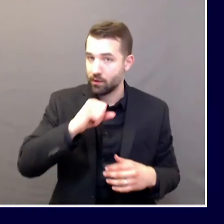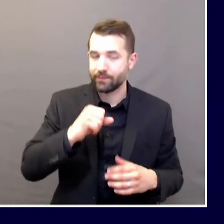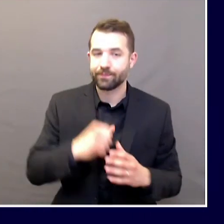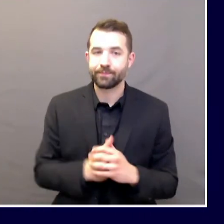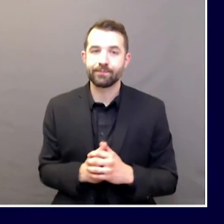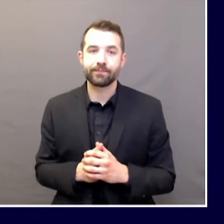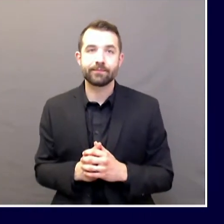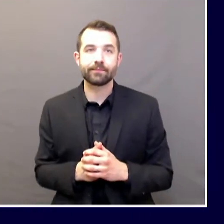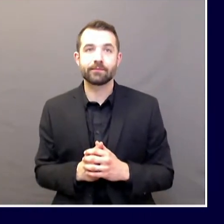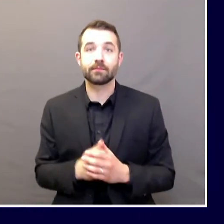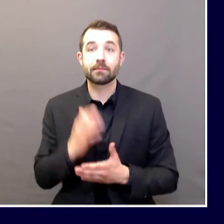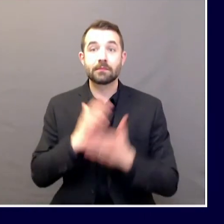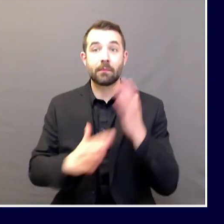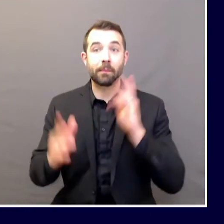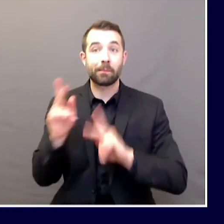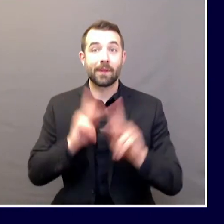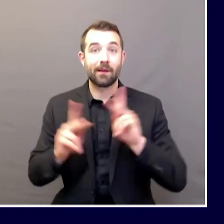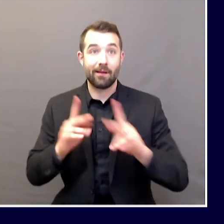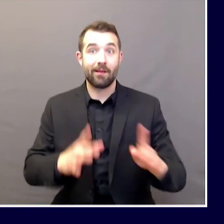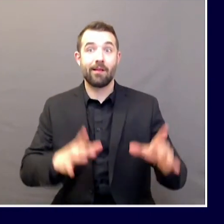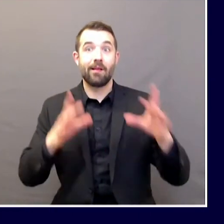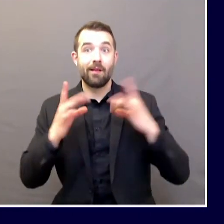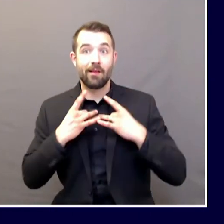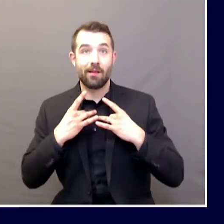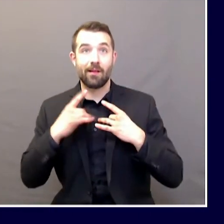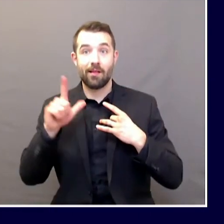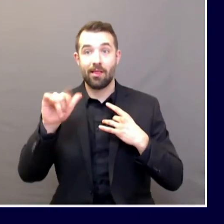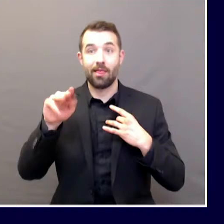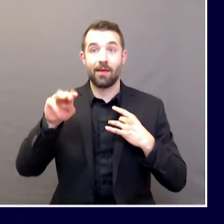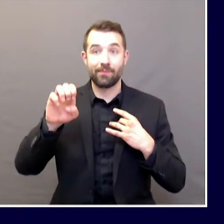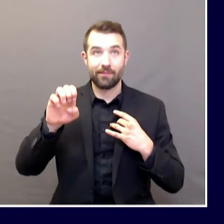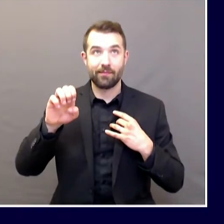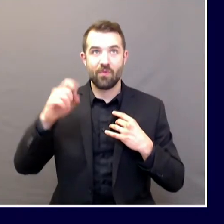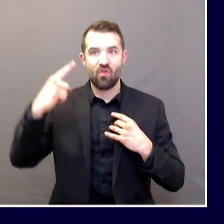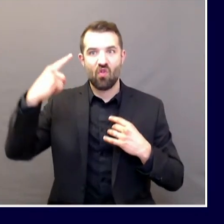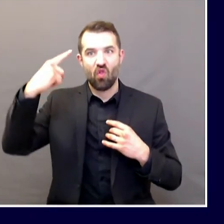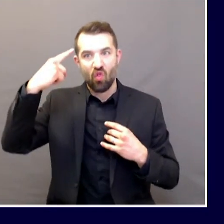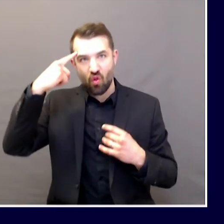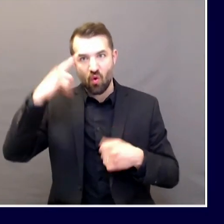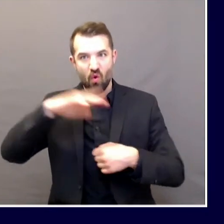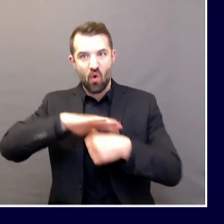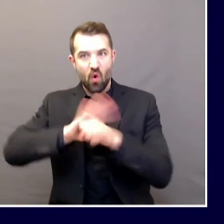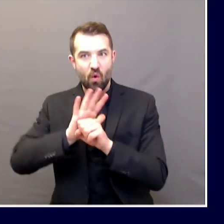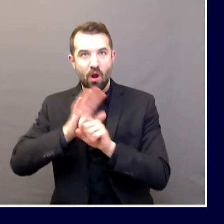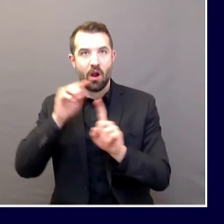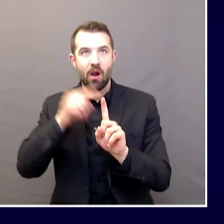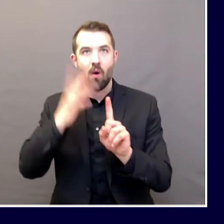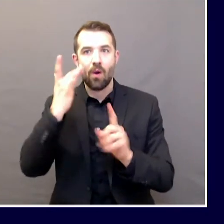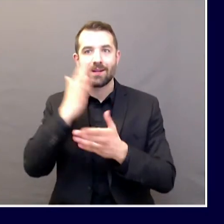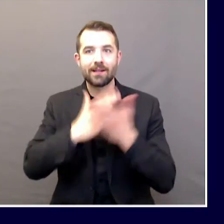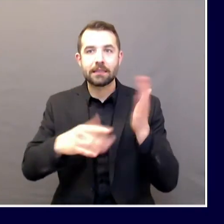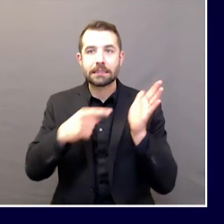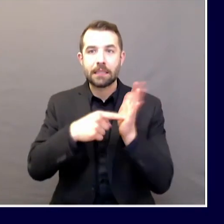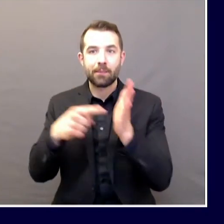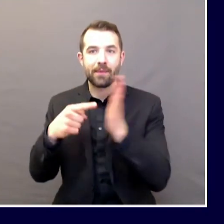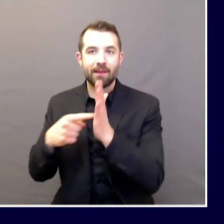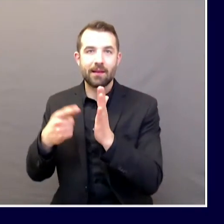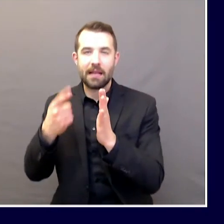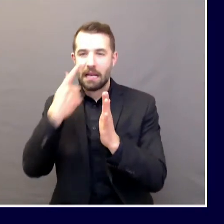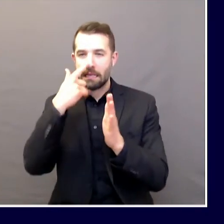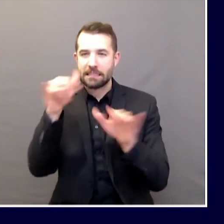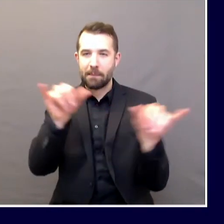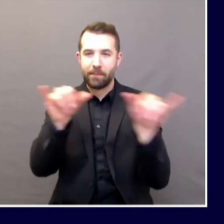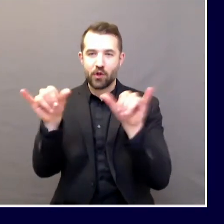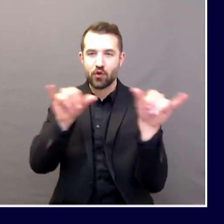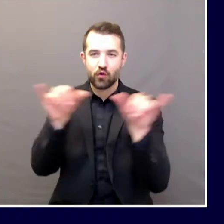but mistaken it for COVID symptoms, because there is some overlap, not a lot, but some overlap between Lyme symptoms